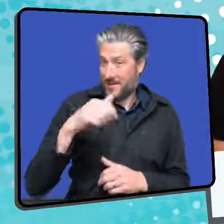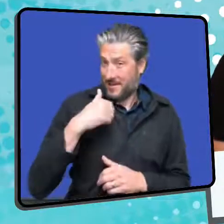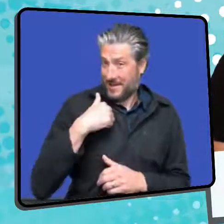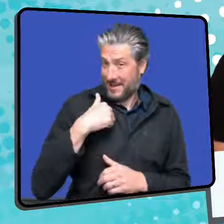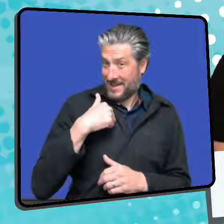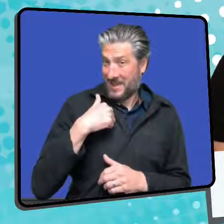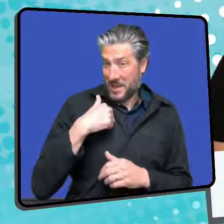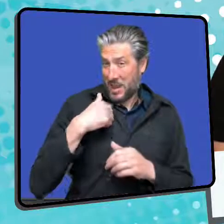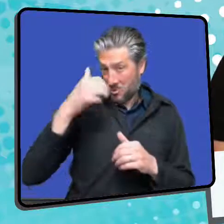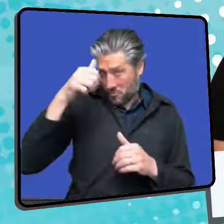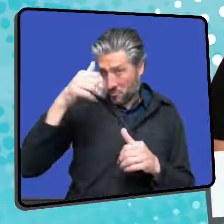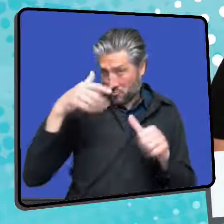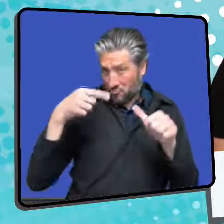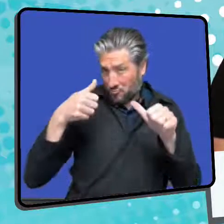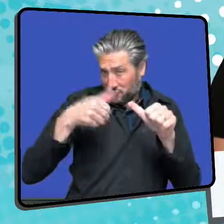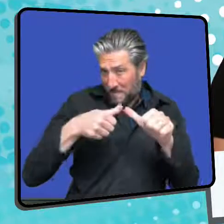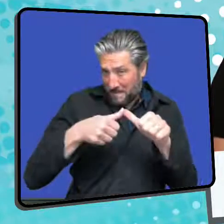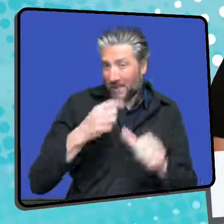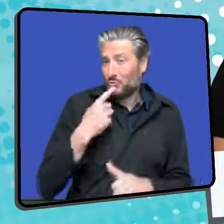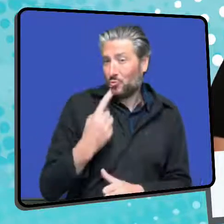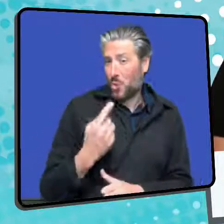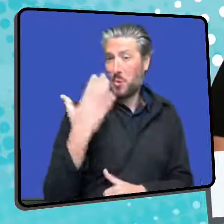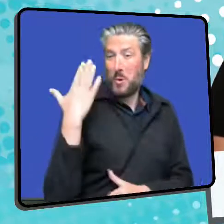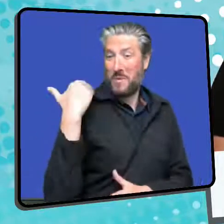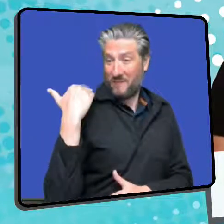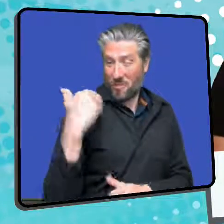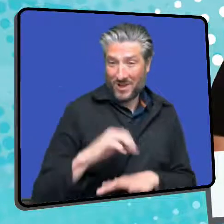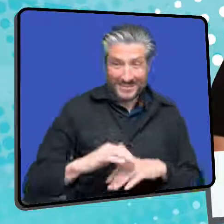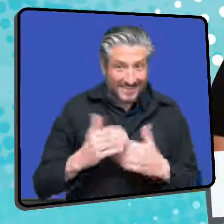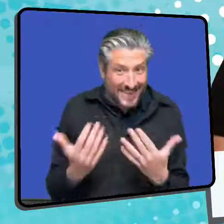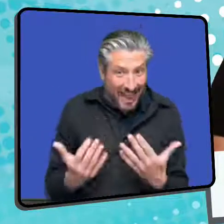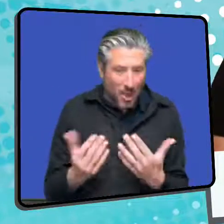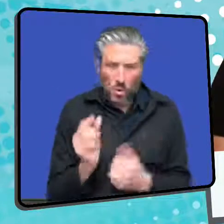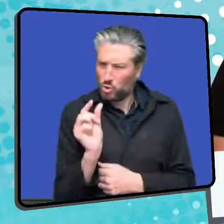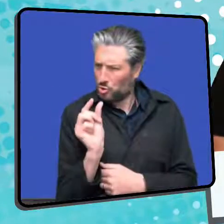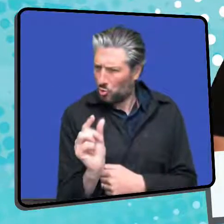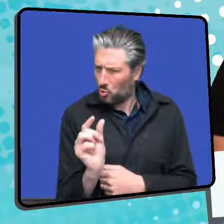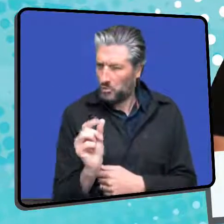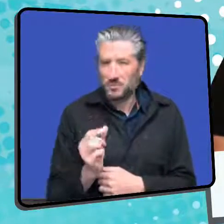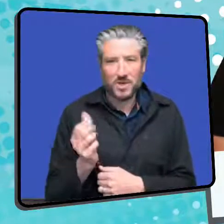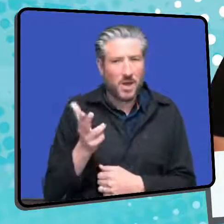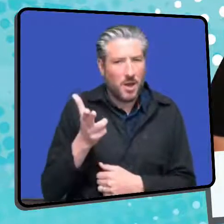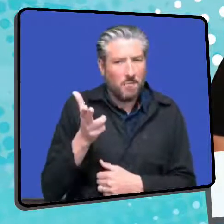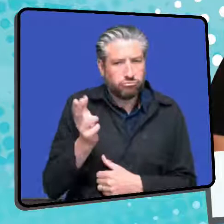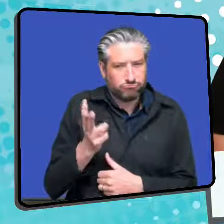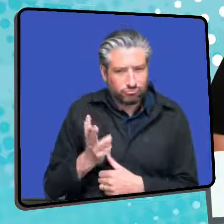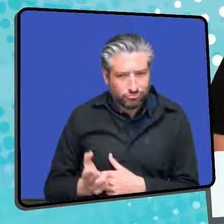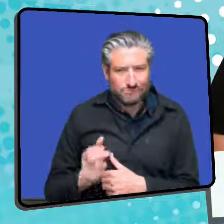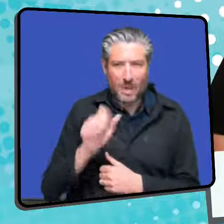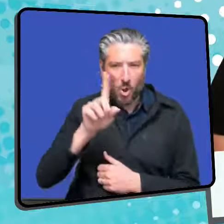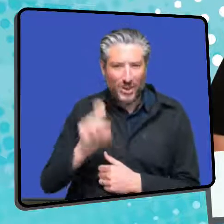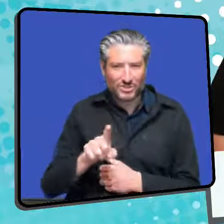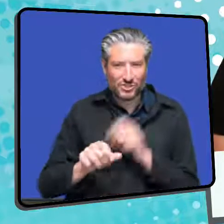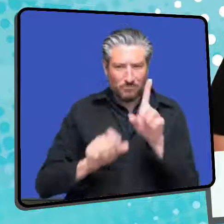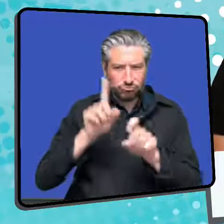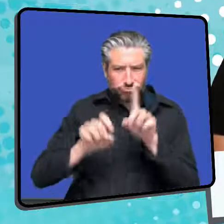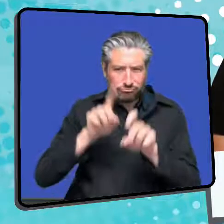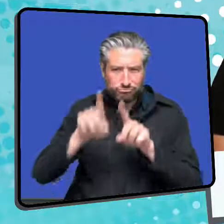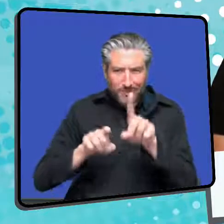going to be fine. We do our quick fire round. So our quick fire round is six. We actually added a